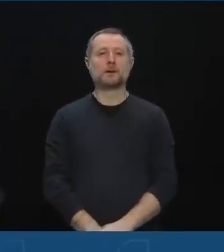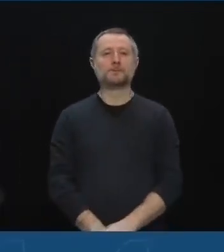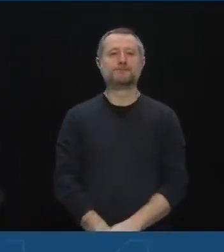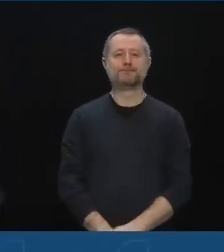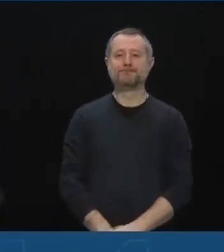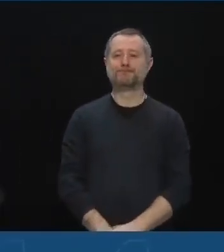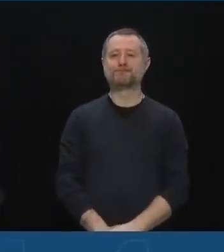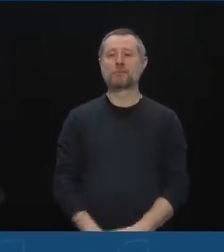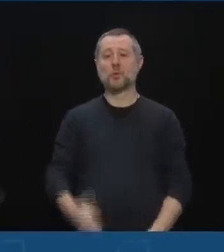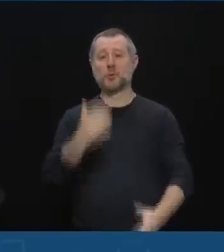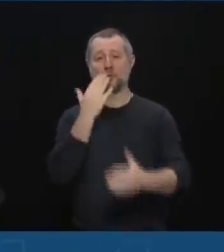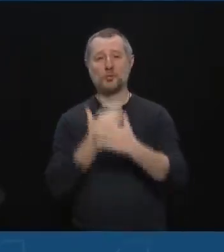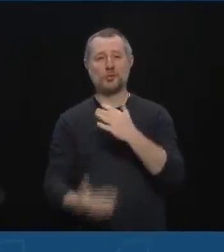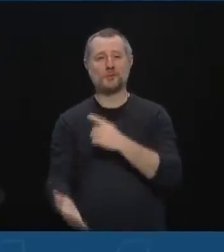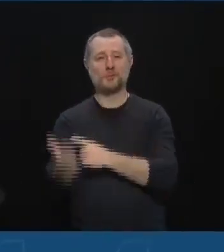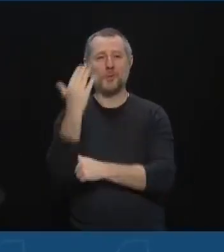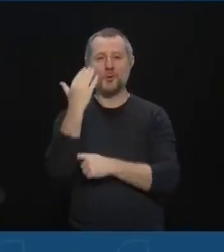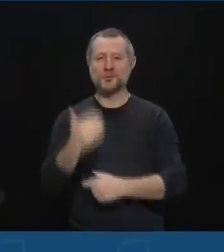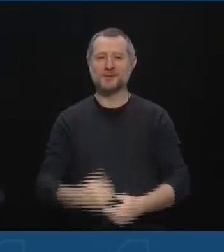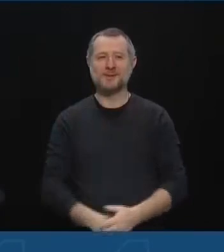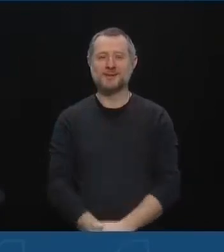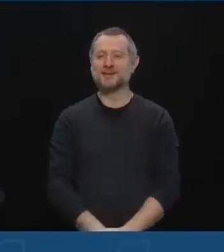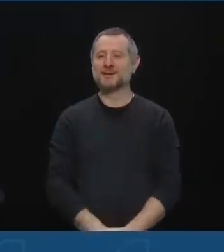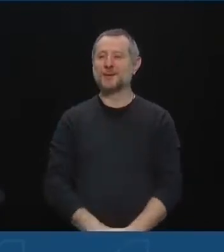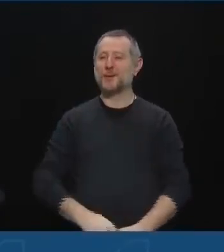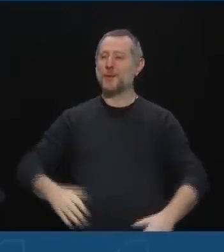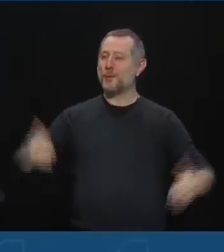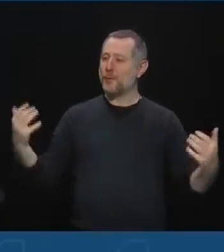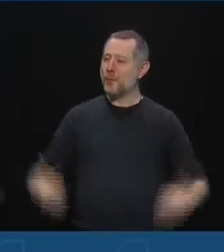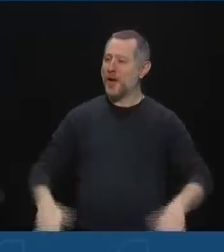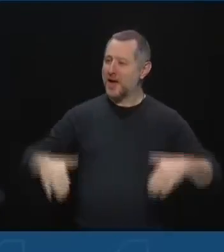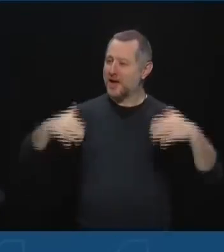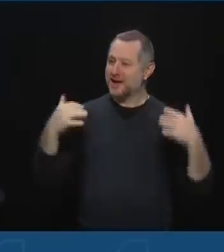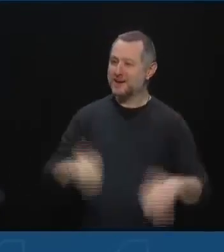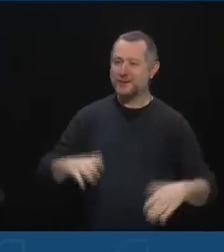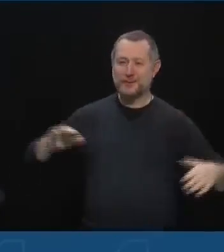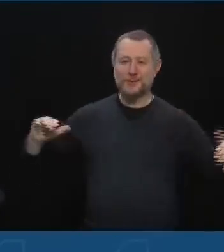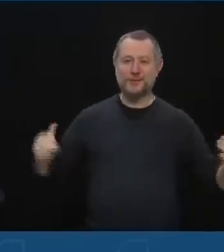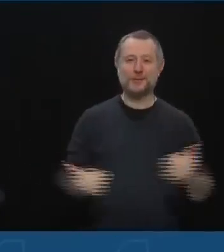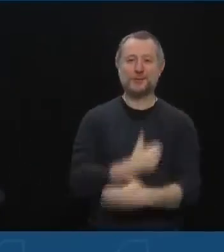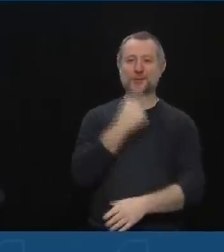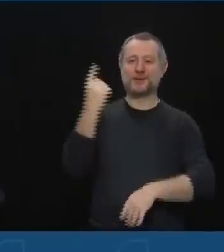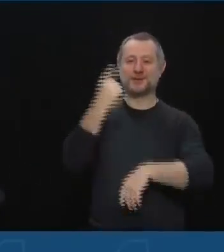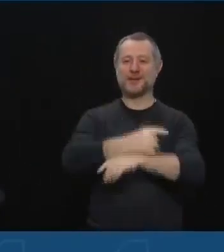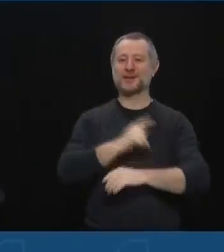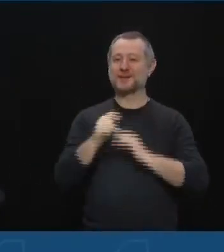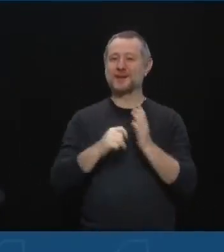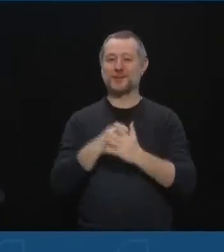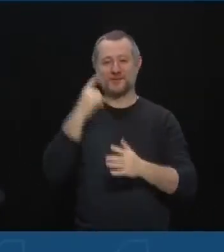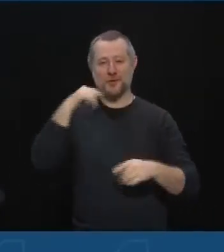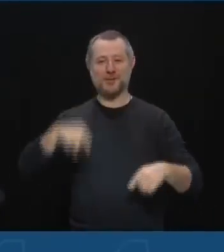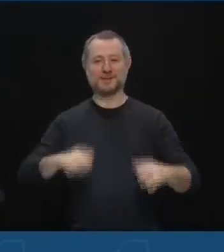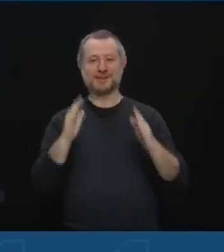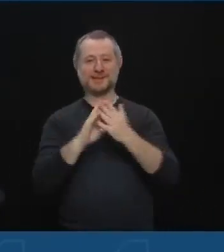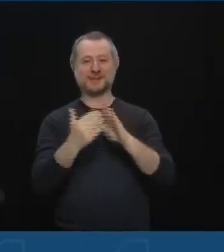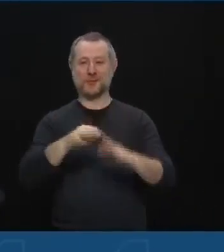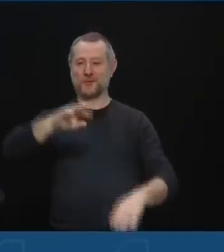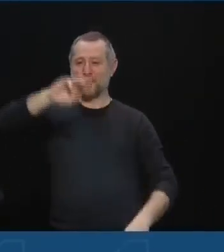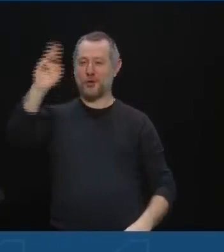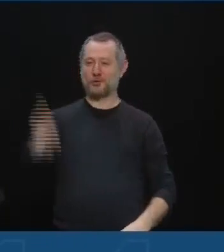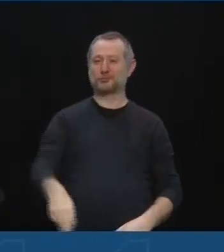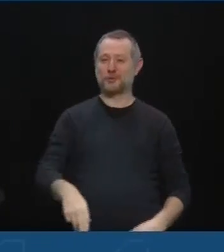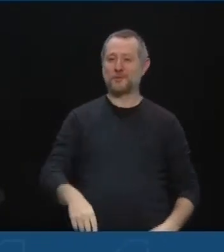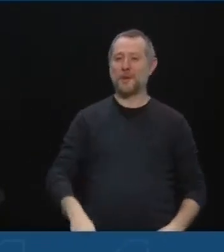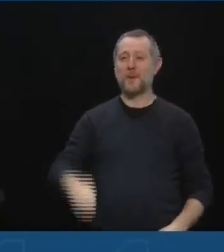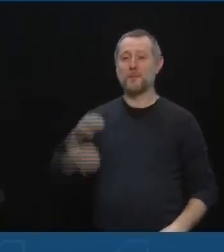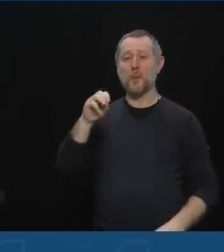Good morning. Wow, it really is a new era for the city of Rochester, Monroe County, the Finger Lakes, and New York State. Let's give our